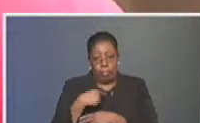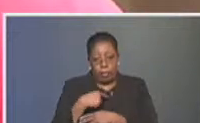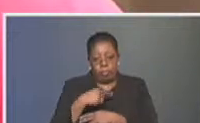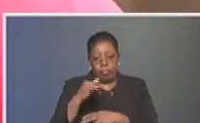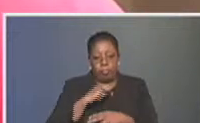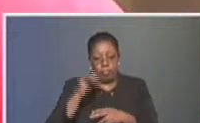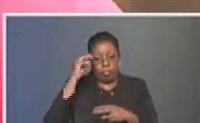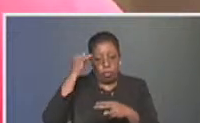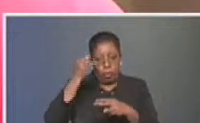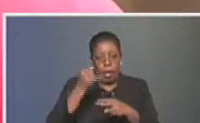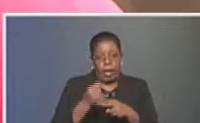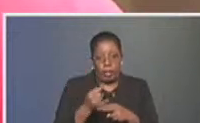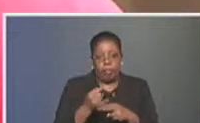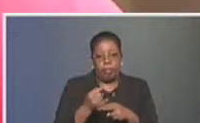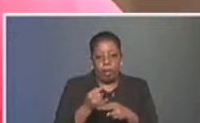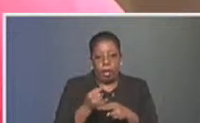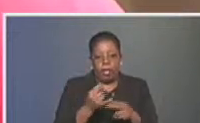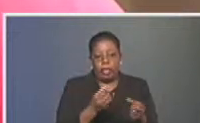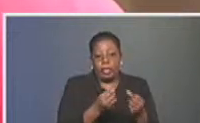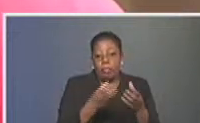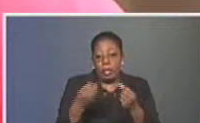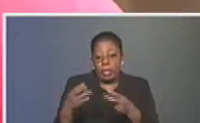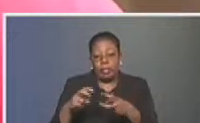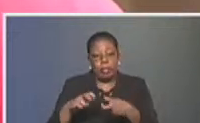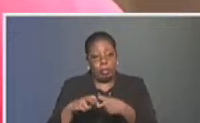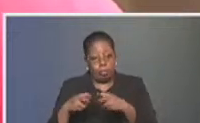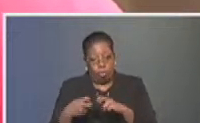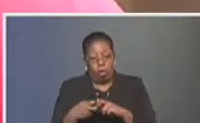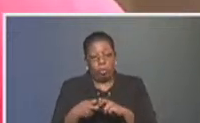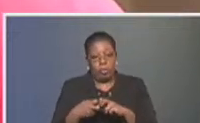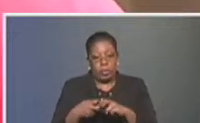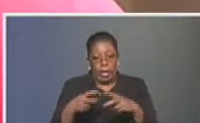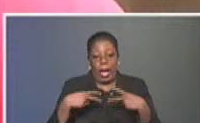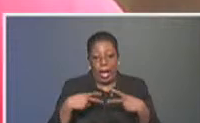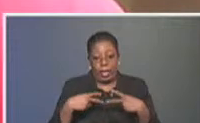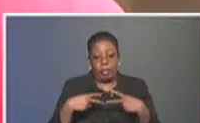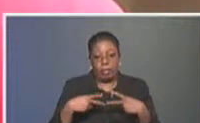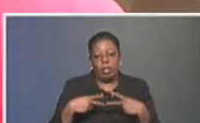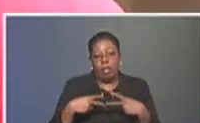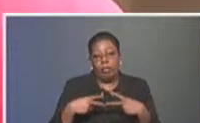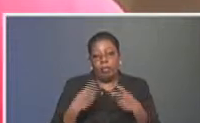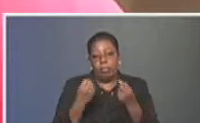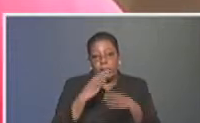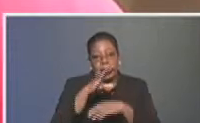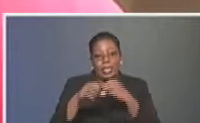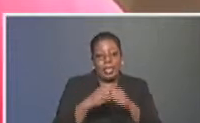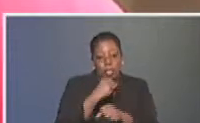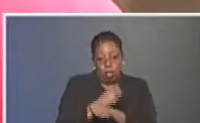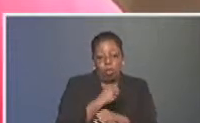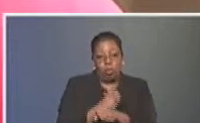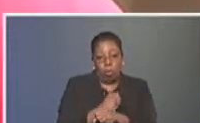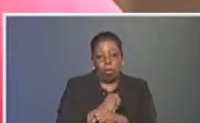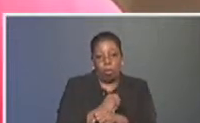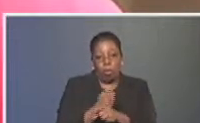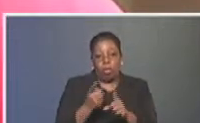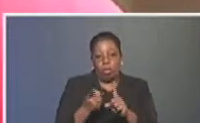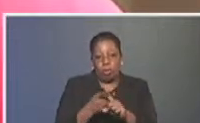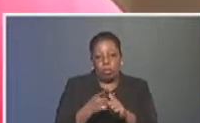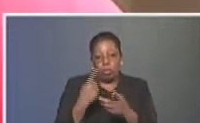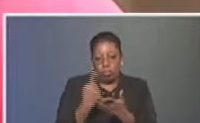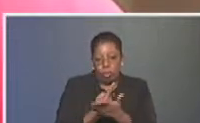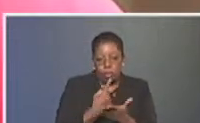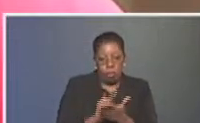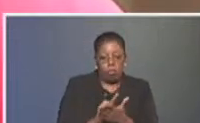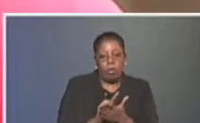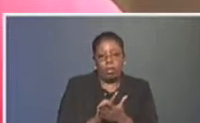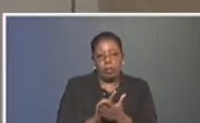identify the cadre of issues that has been outstanding for years and to work aggressively to have those issues addressed in a